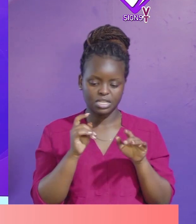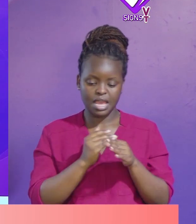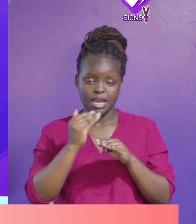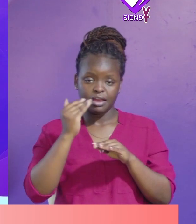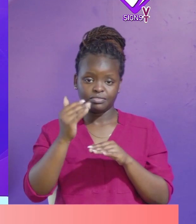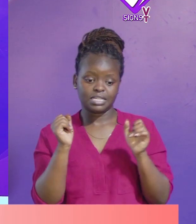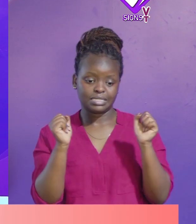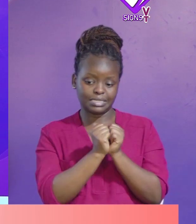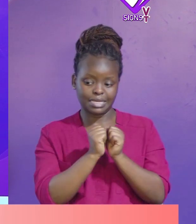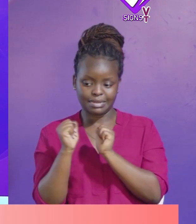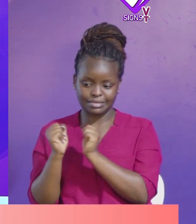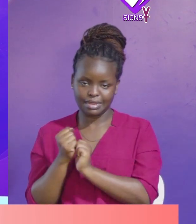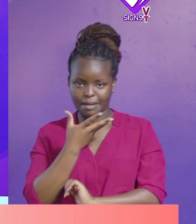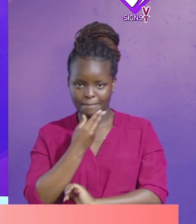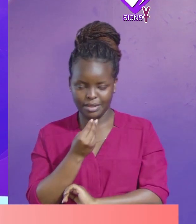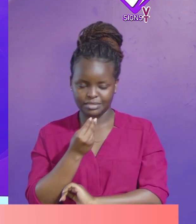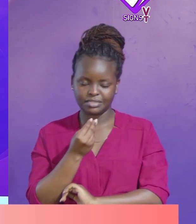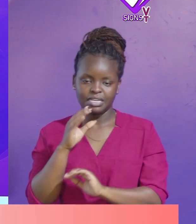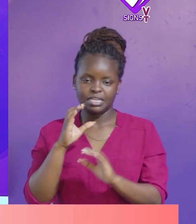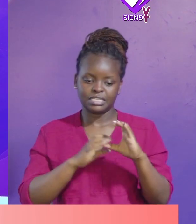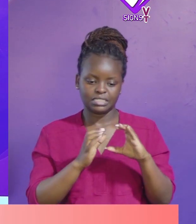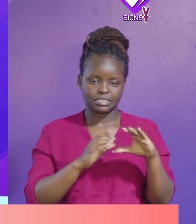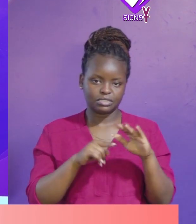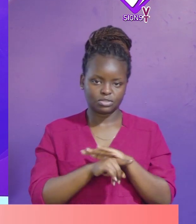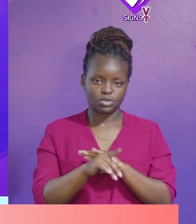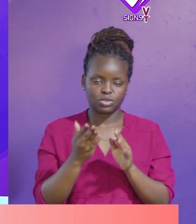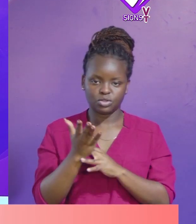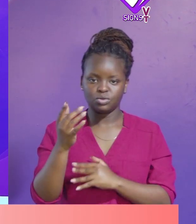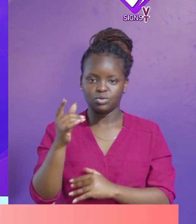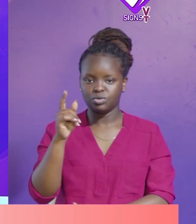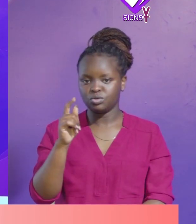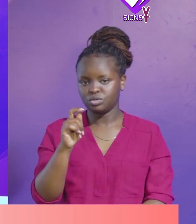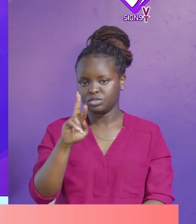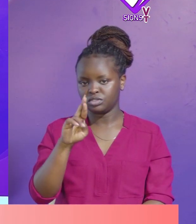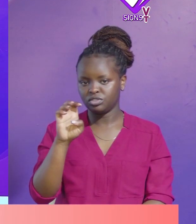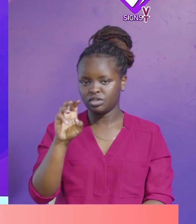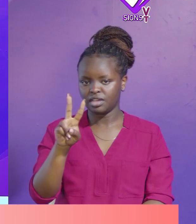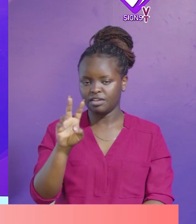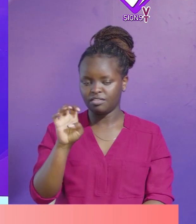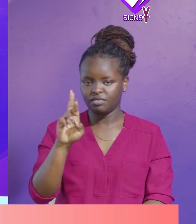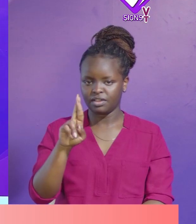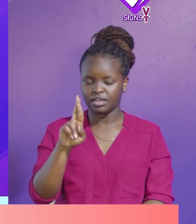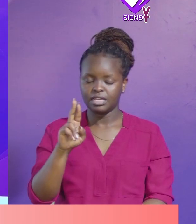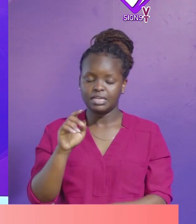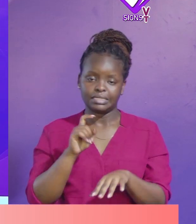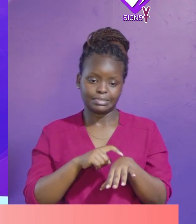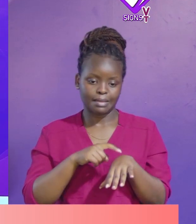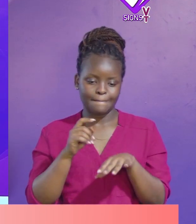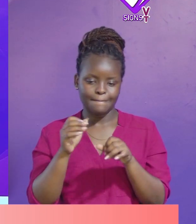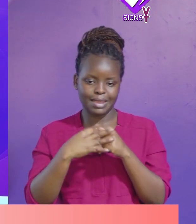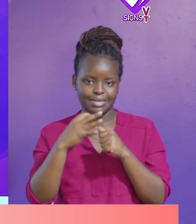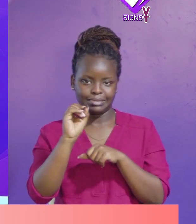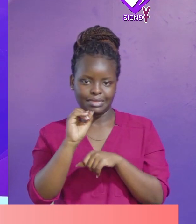half, Chelsea managed to score through Trevor Chalobah in the 80 minutes,